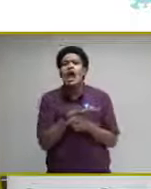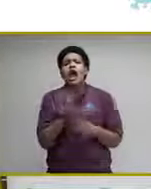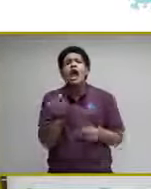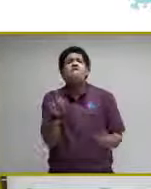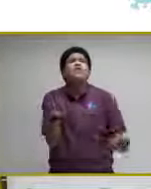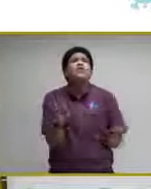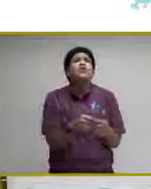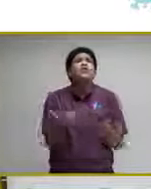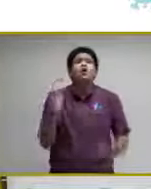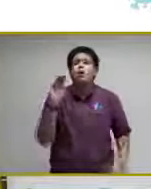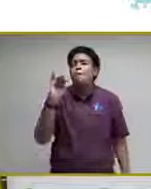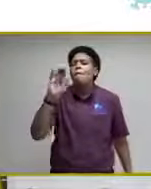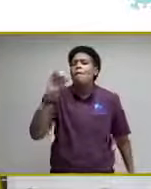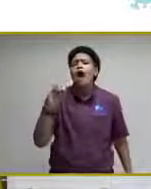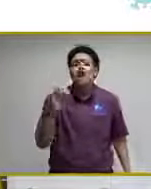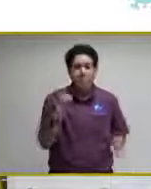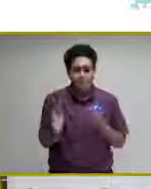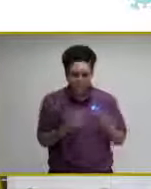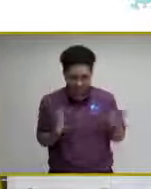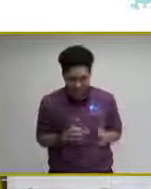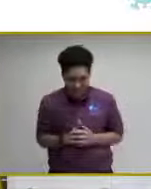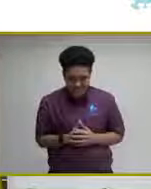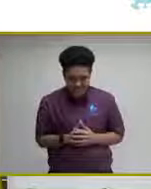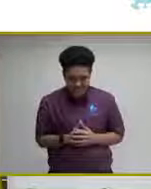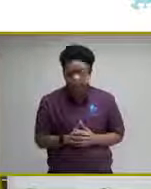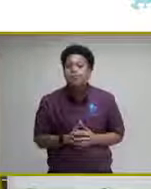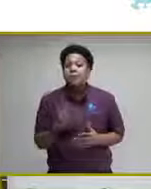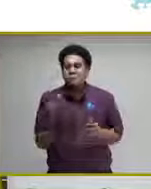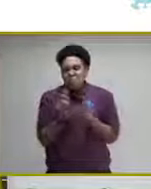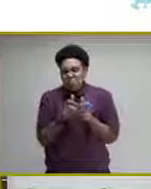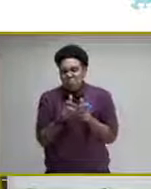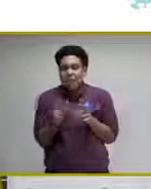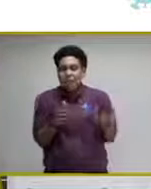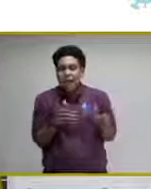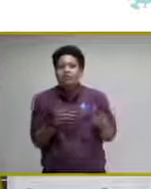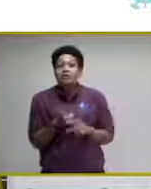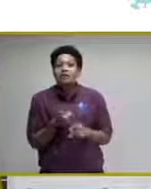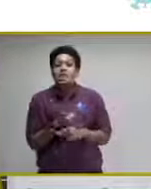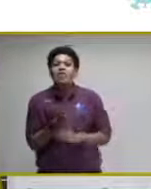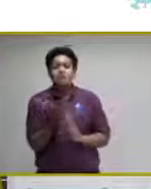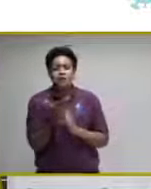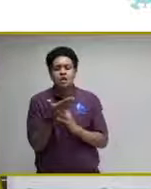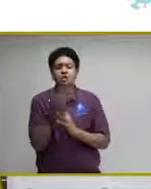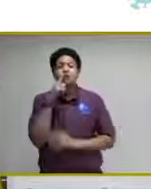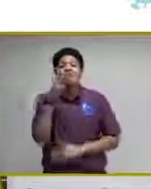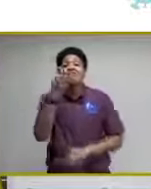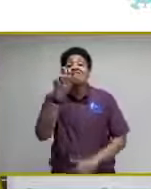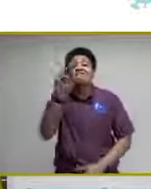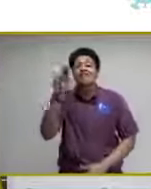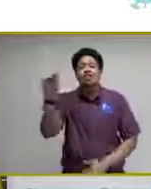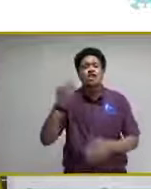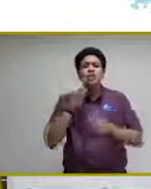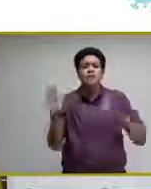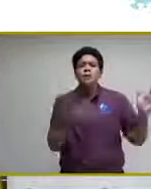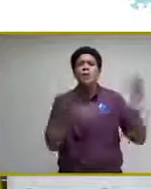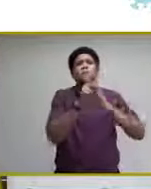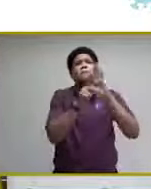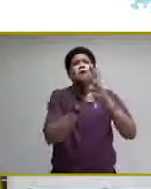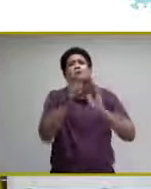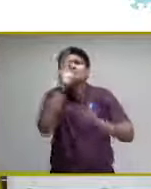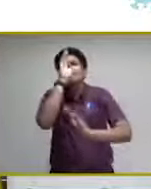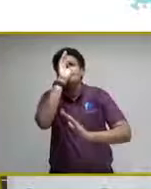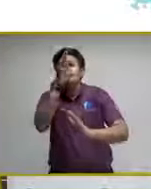with micro-planning. Now, the interim vaccination plan is the policy directive document that gives